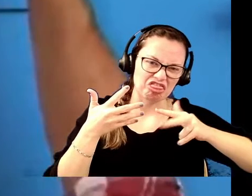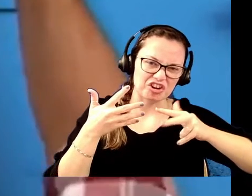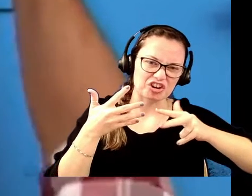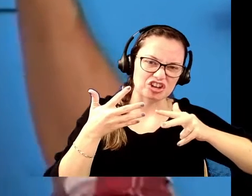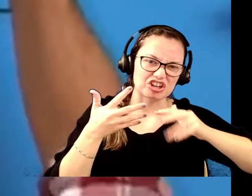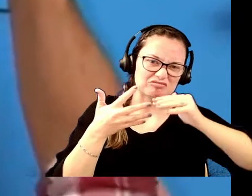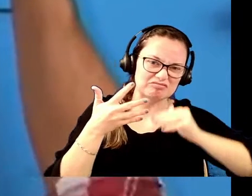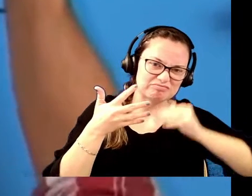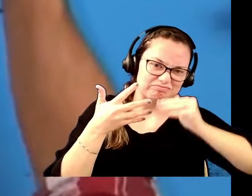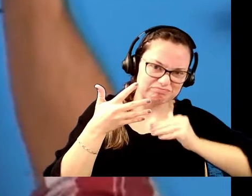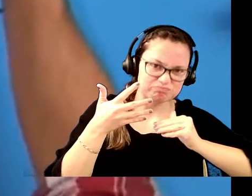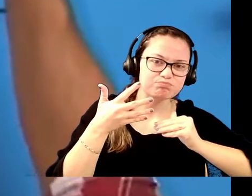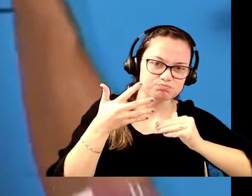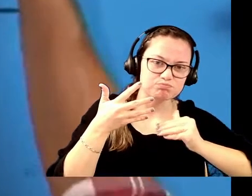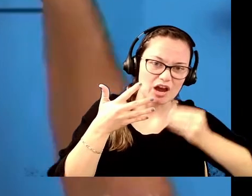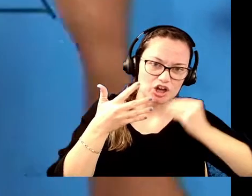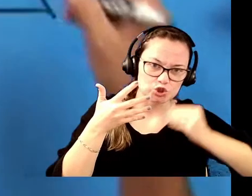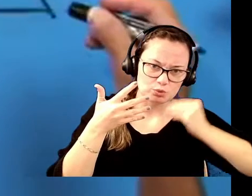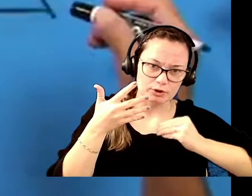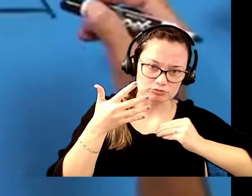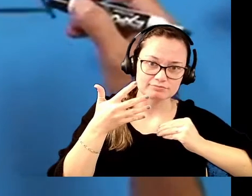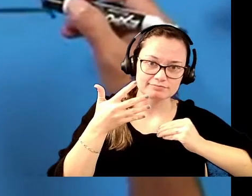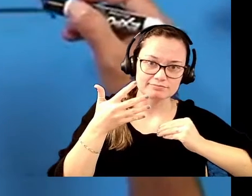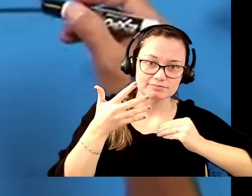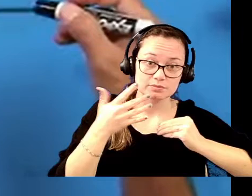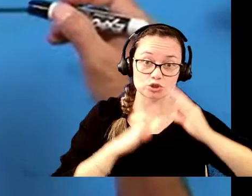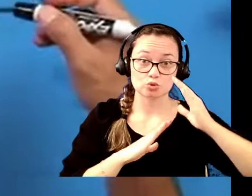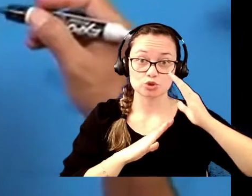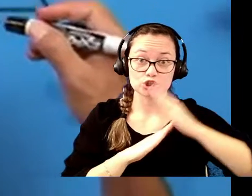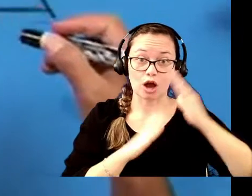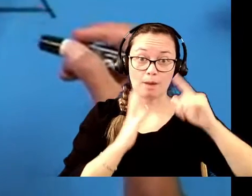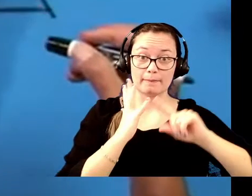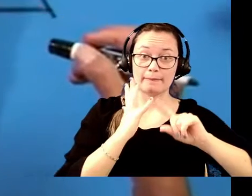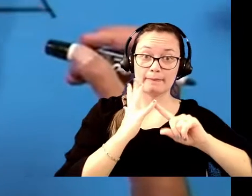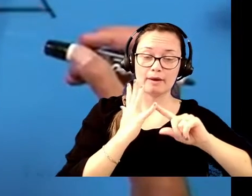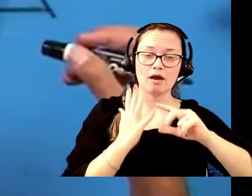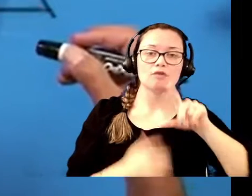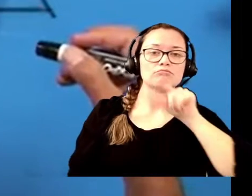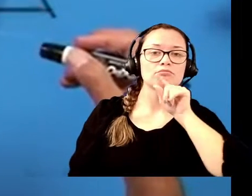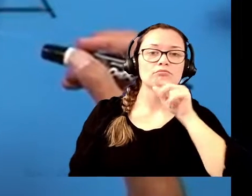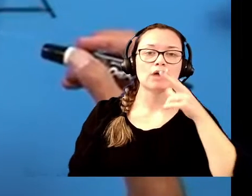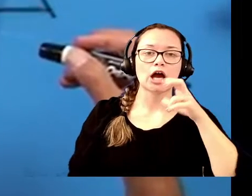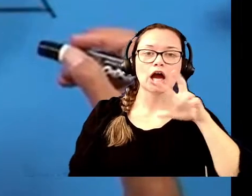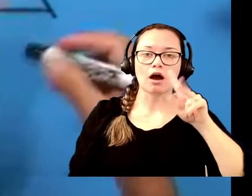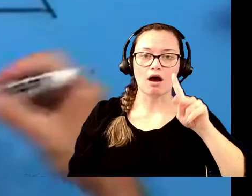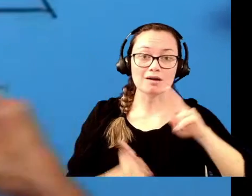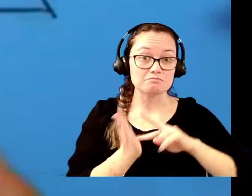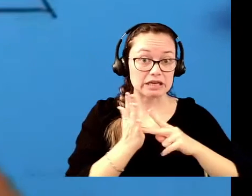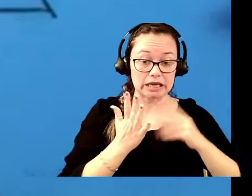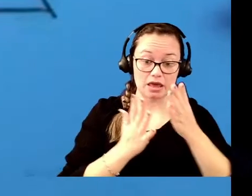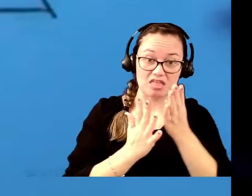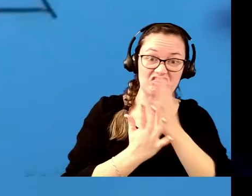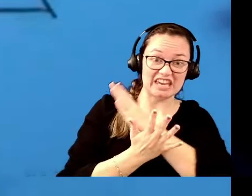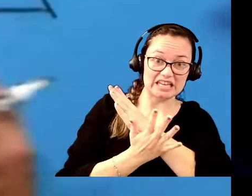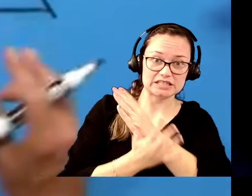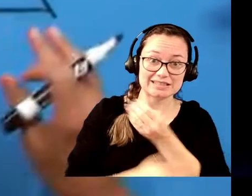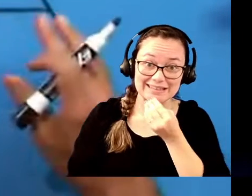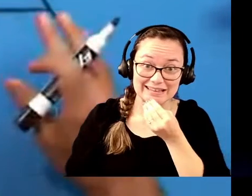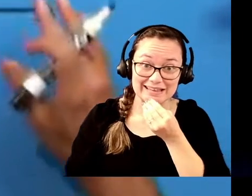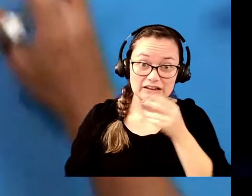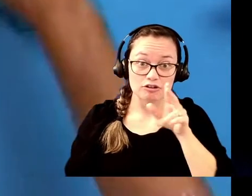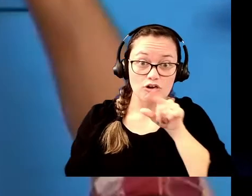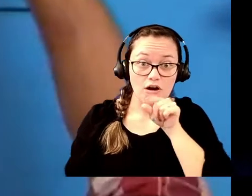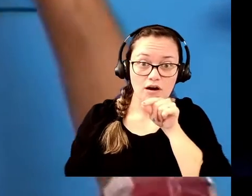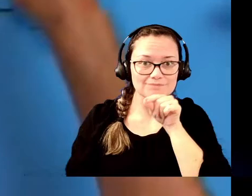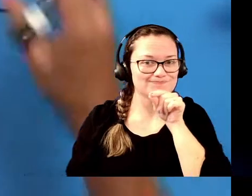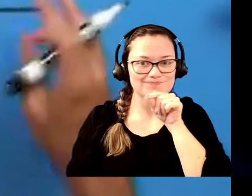be, you know, your tertiary consumers, your top level consumer being the hawk, meaning that nothing eats the hawk, right? So